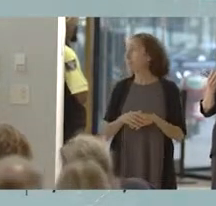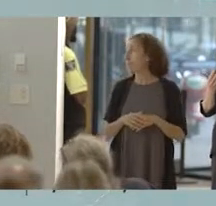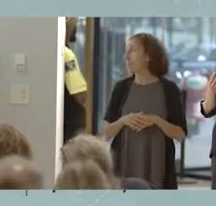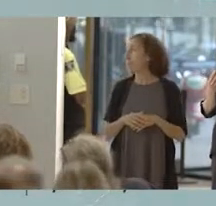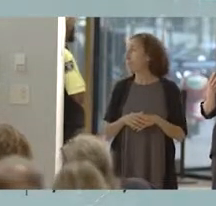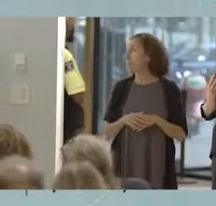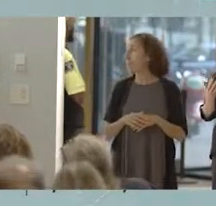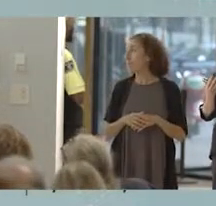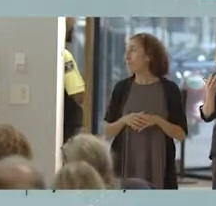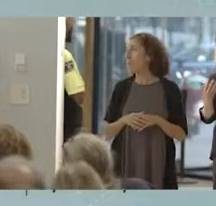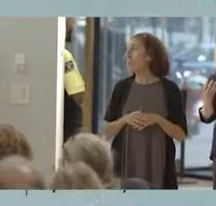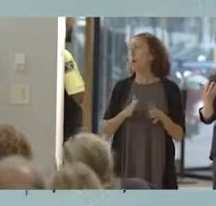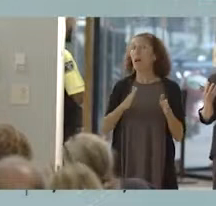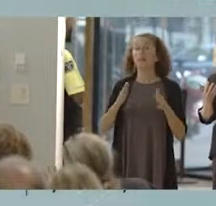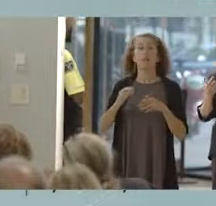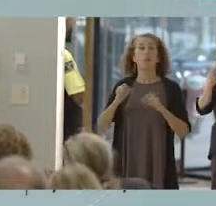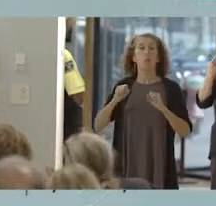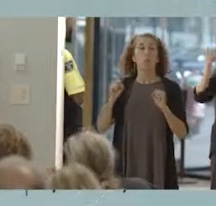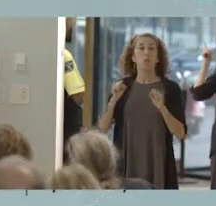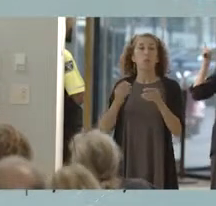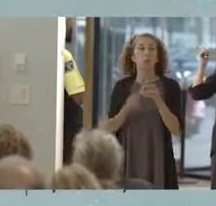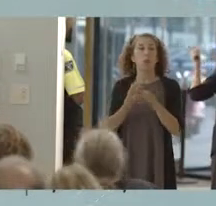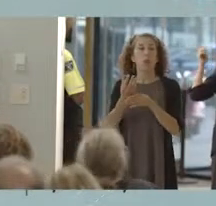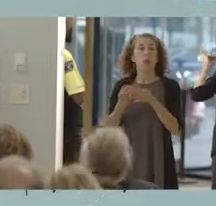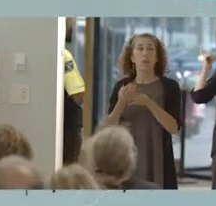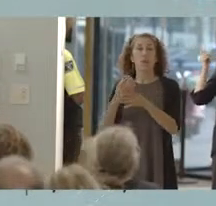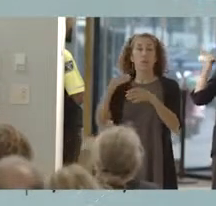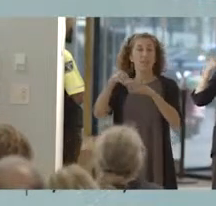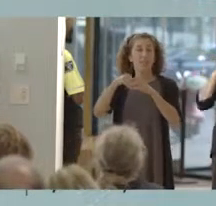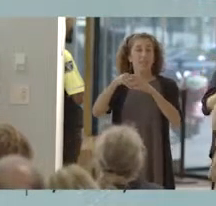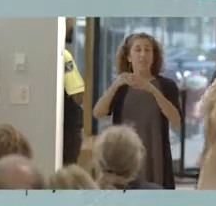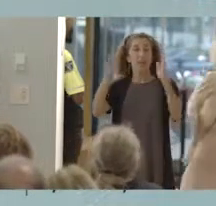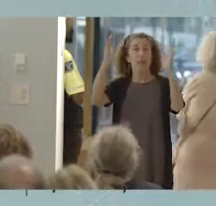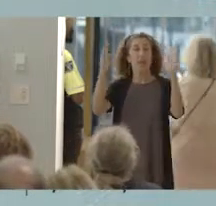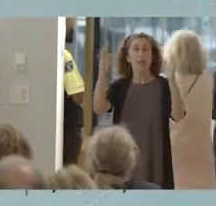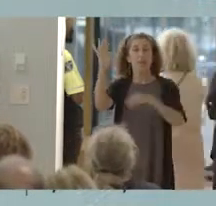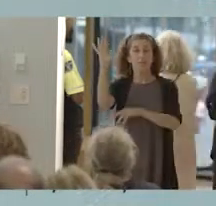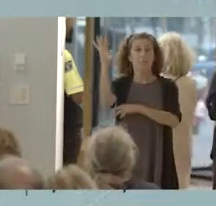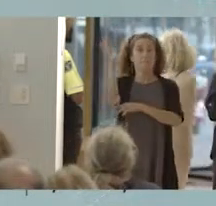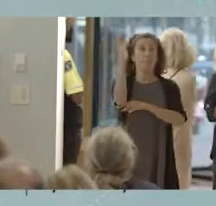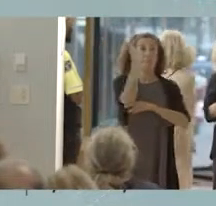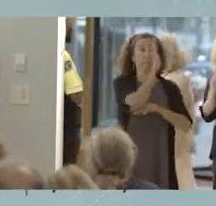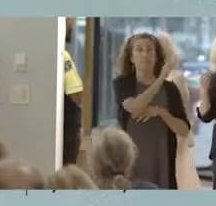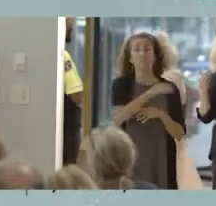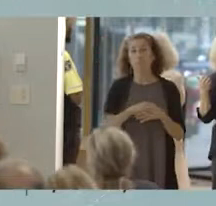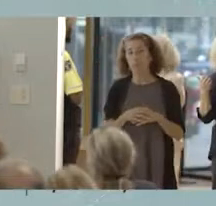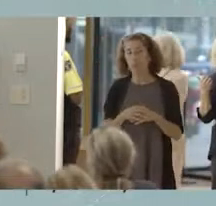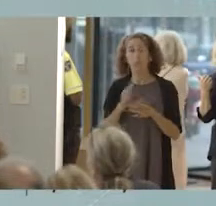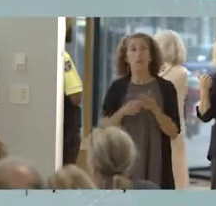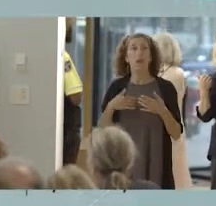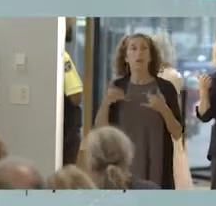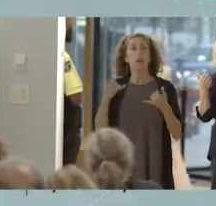further towards the Winter Garden itself, the terraced areas, which today are this polished kind of